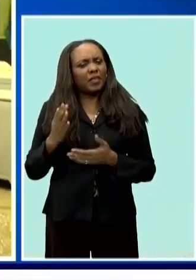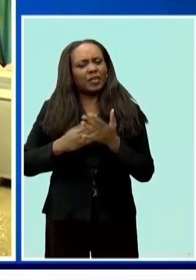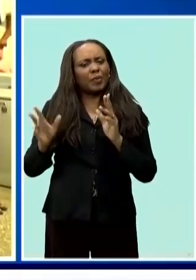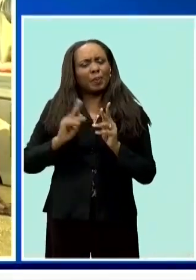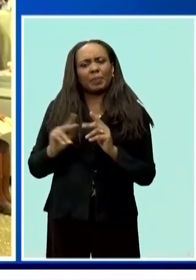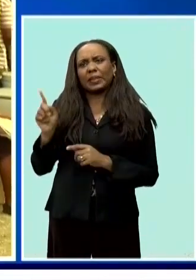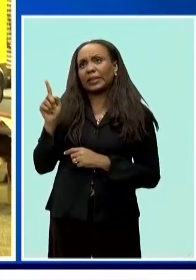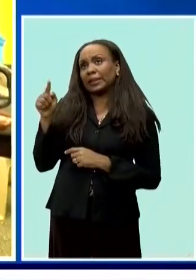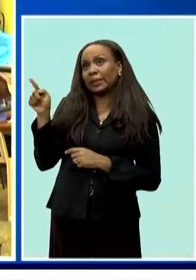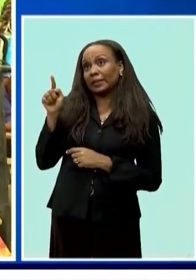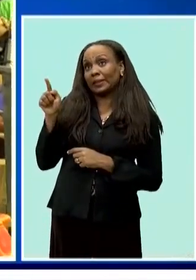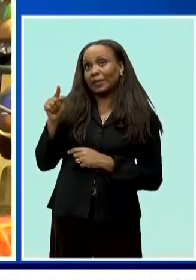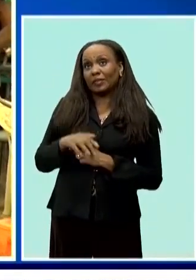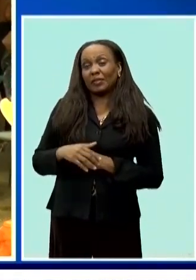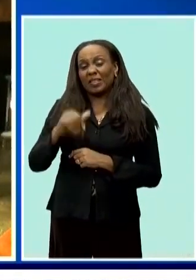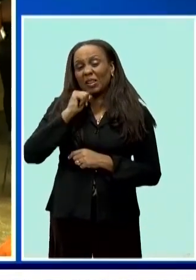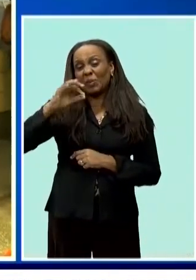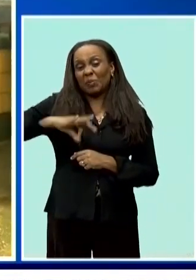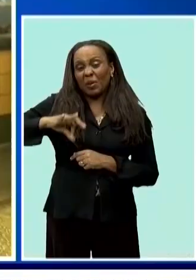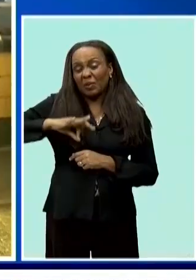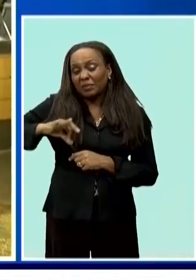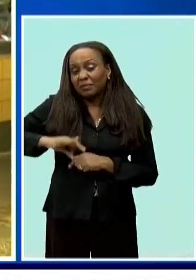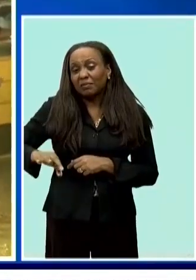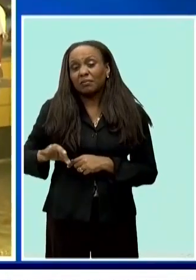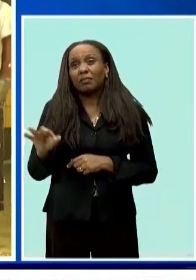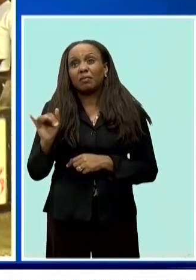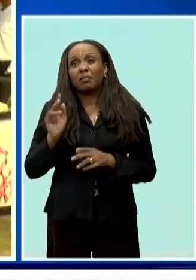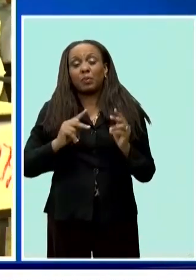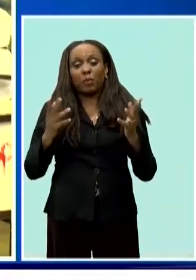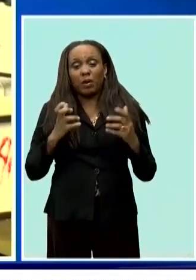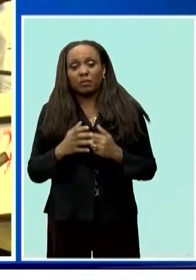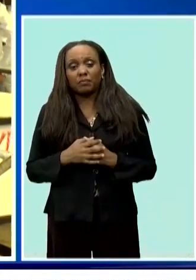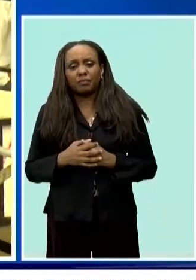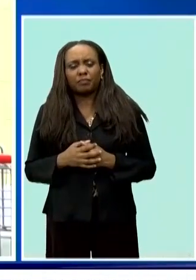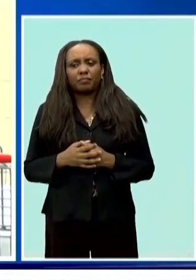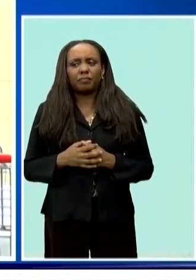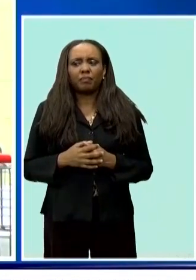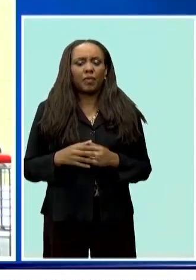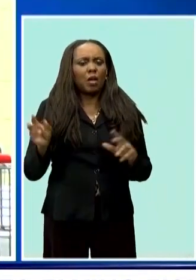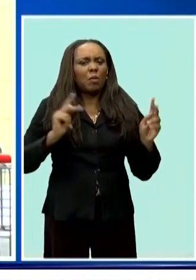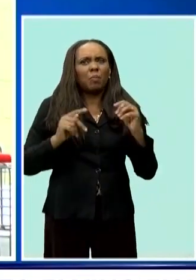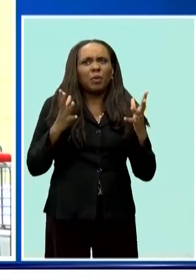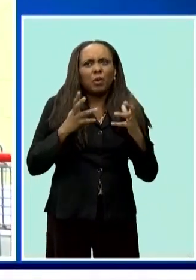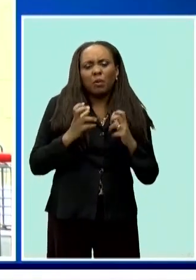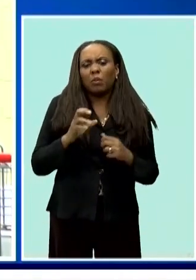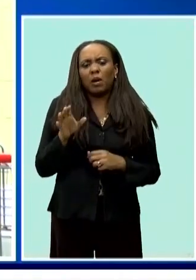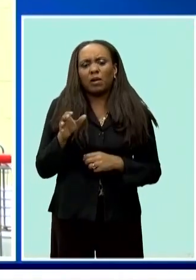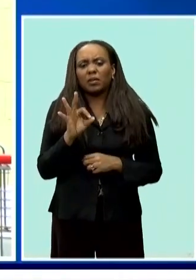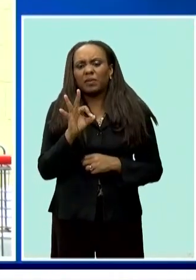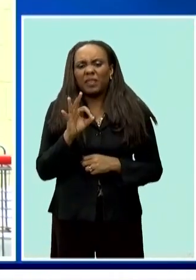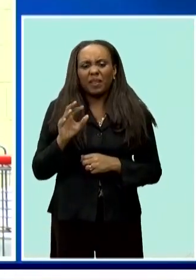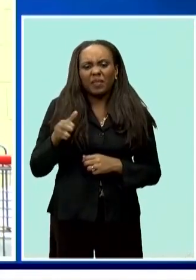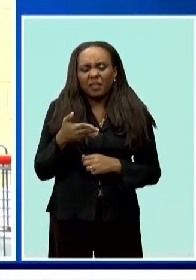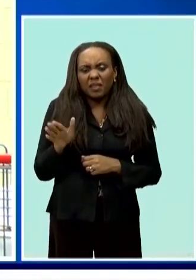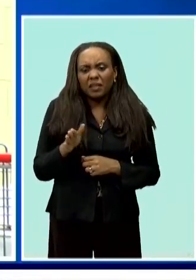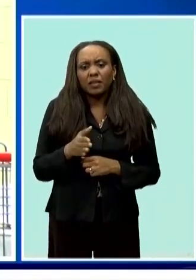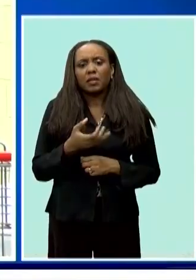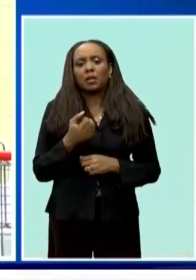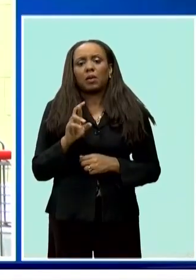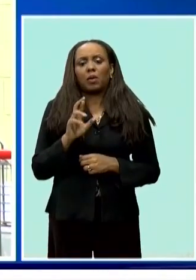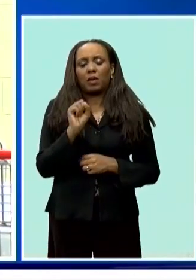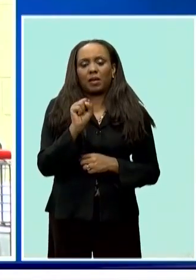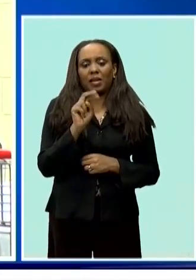of seafood as they strive to uphold a well-known tradition. Our Rianne Phillips tells us more. Whether in a package or whether in a